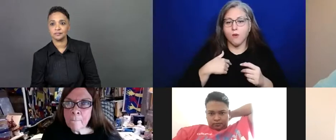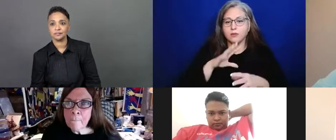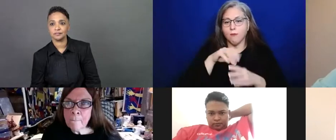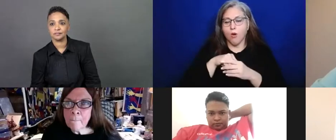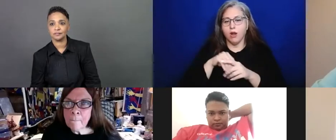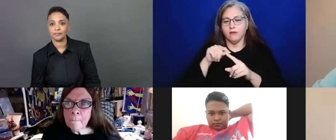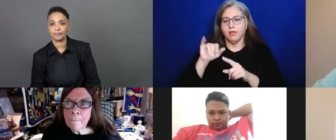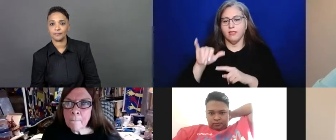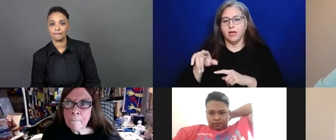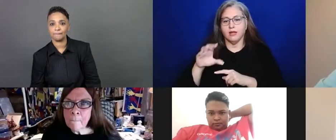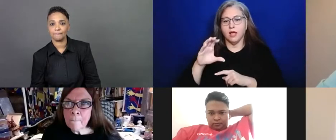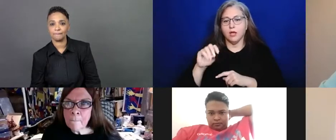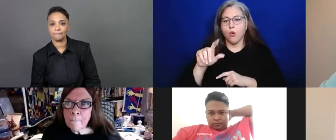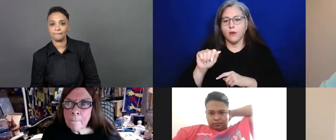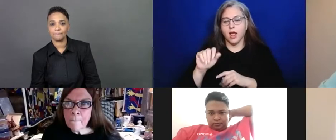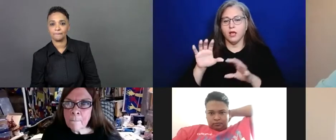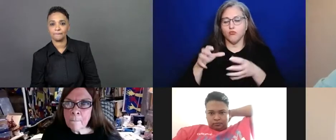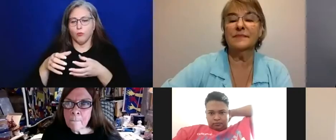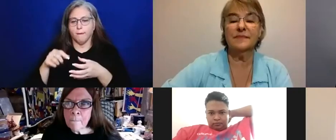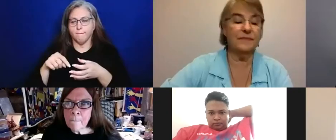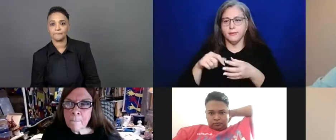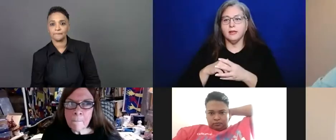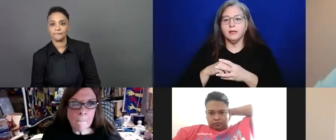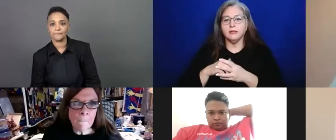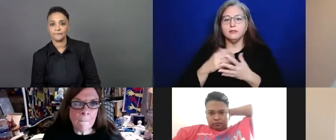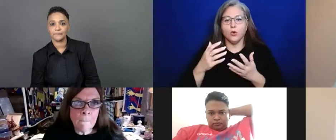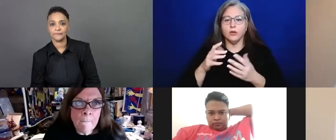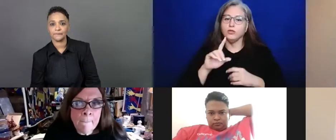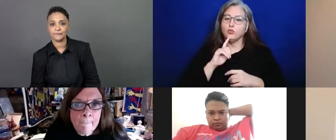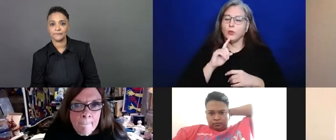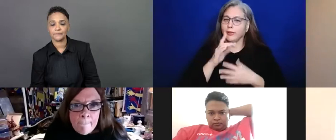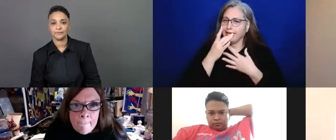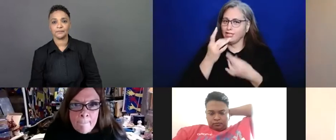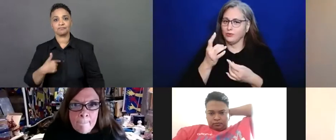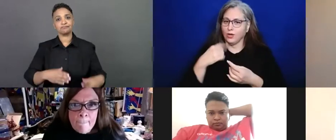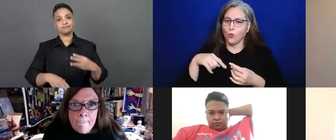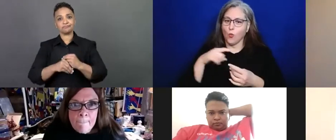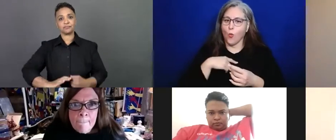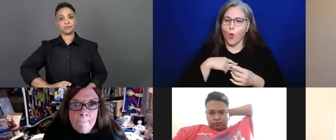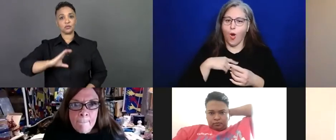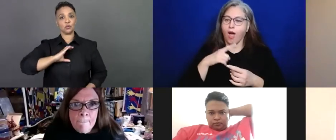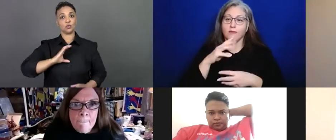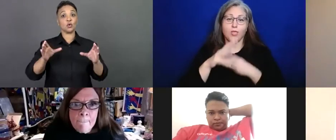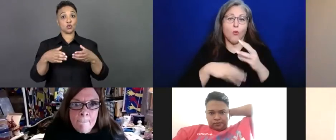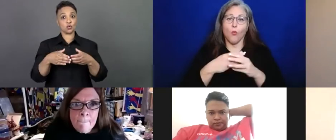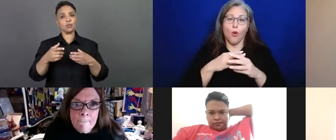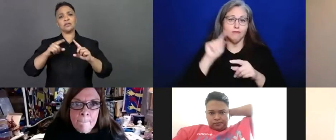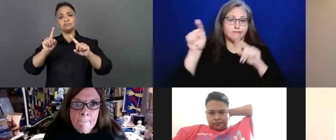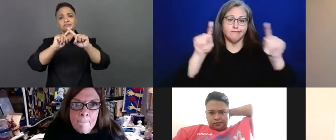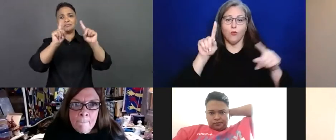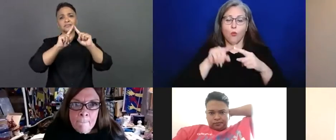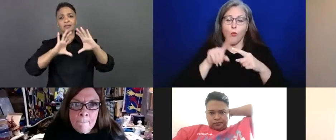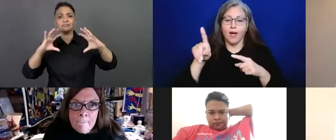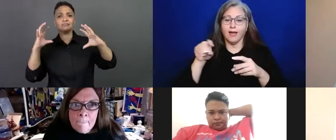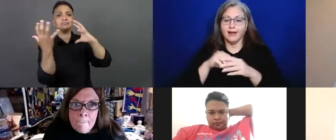the CODA group. And so it was really interesting. We're all from different parts of the world. One person's in the morning,